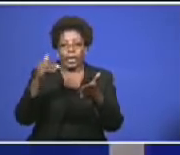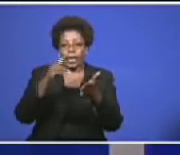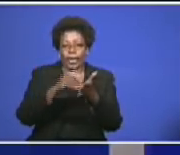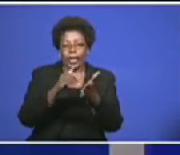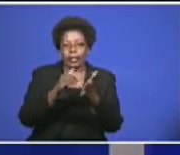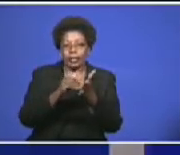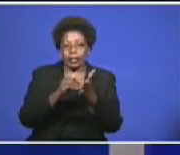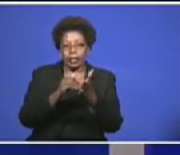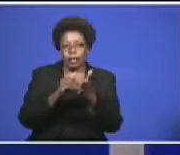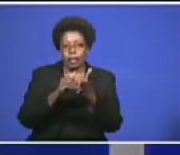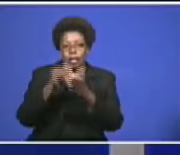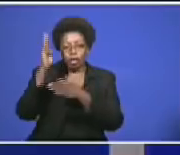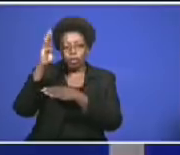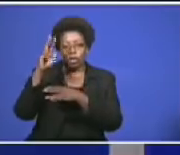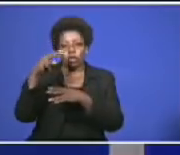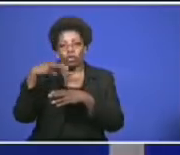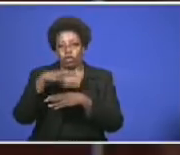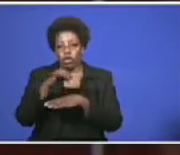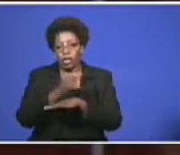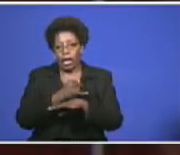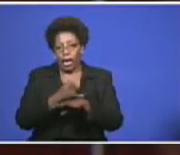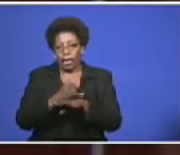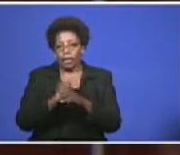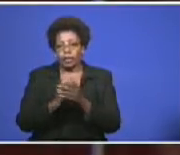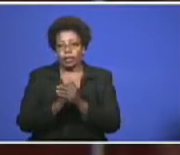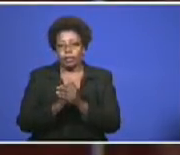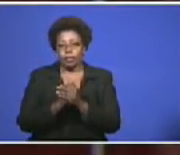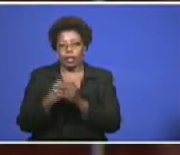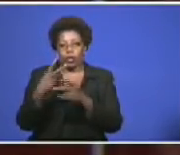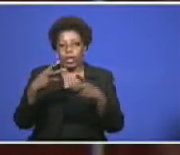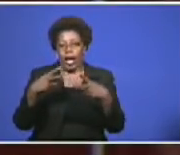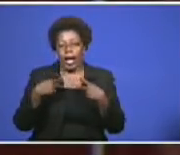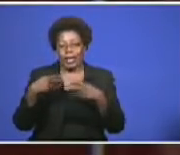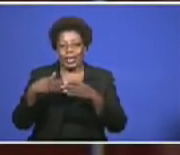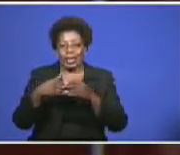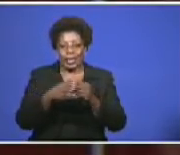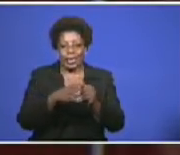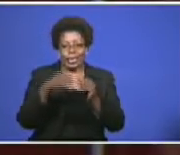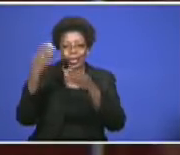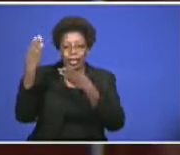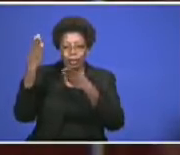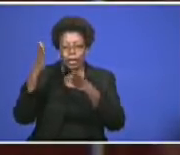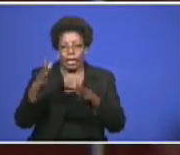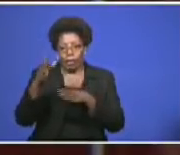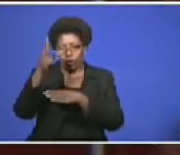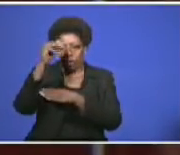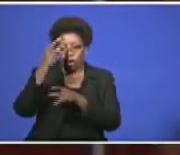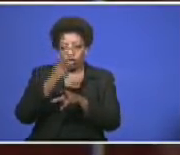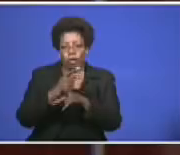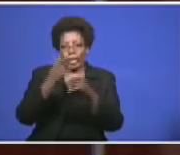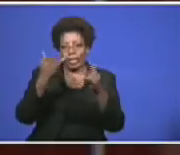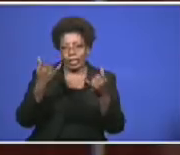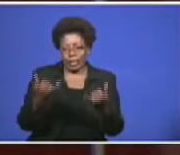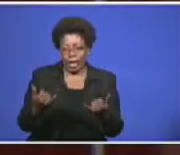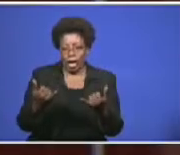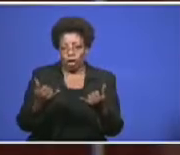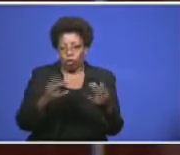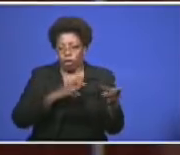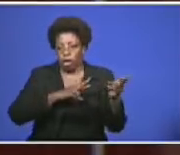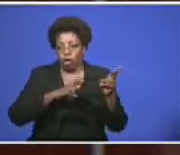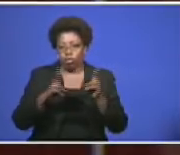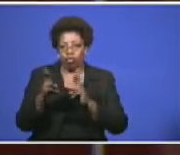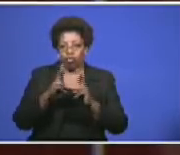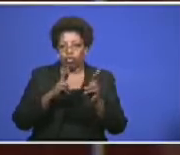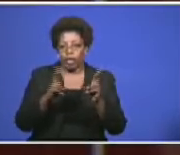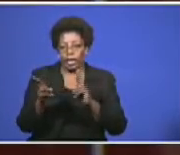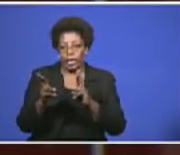too, is confident. We have the elite Bahamian guys right now back. And, you know, our guns are loaded. Pretty much,